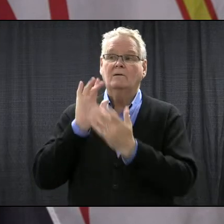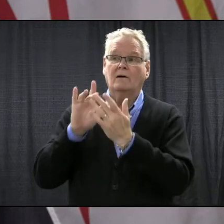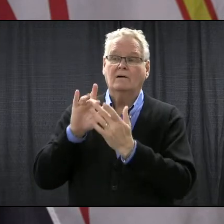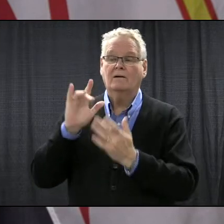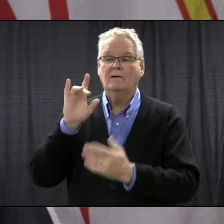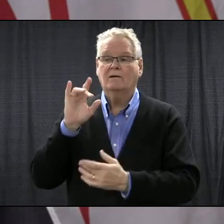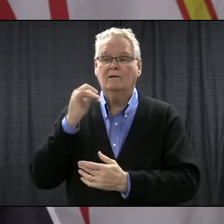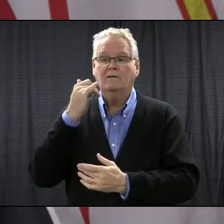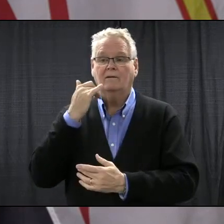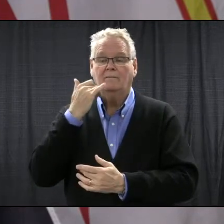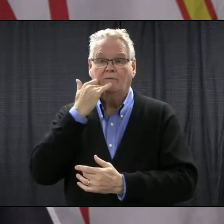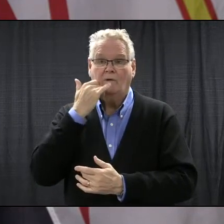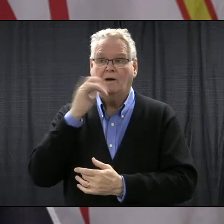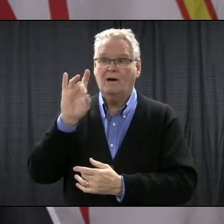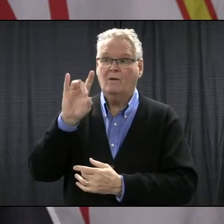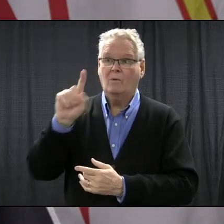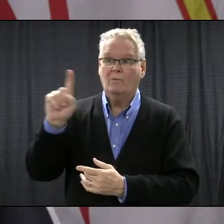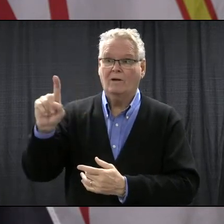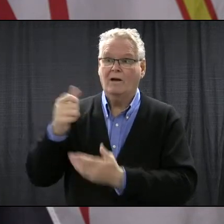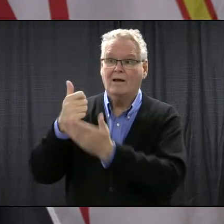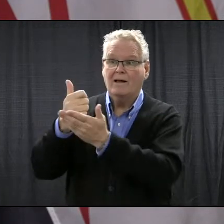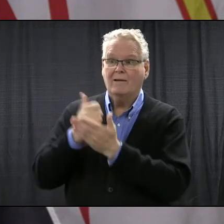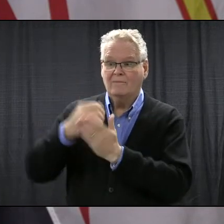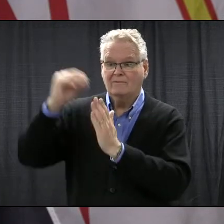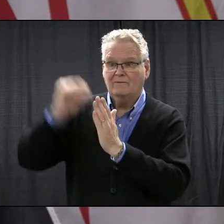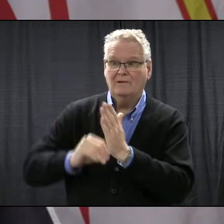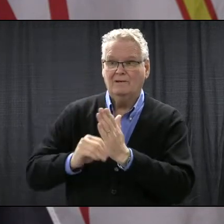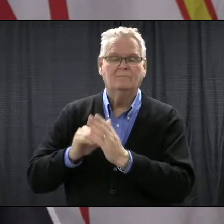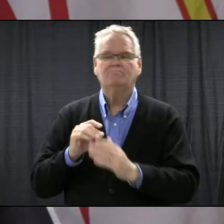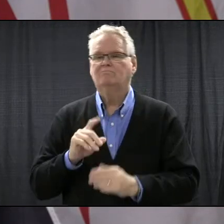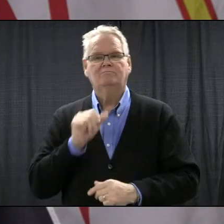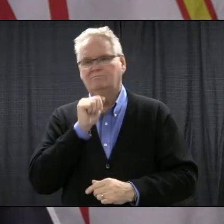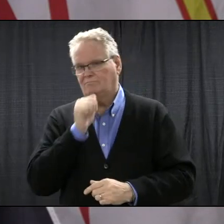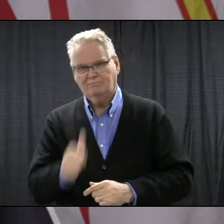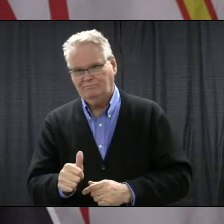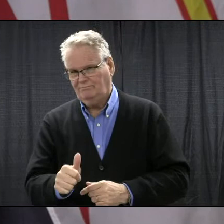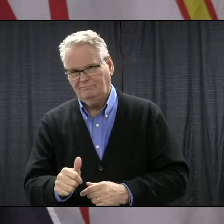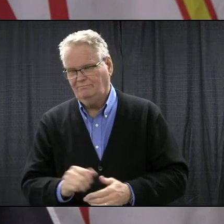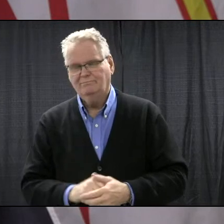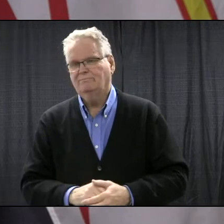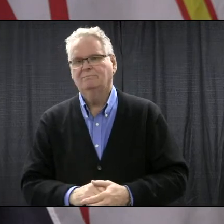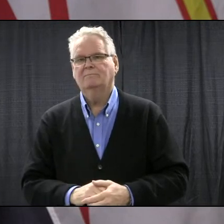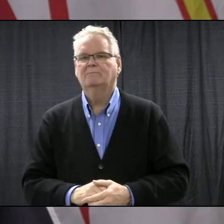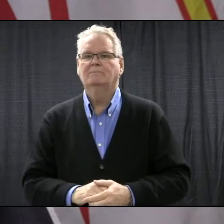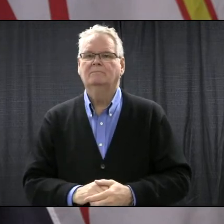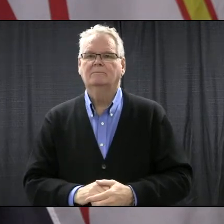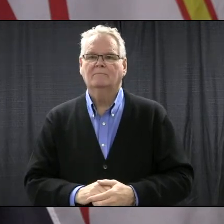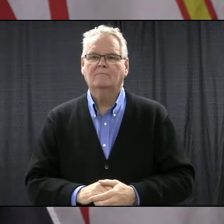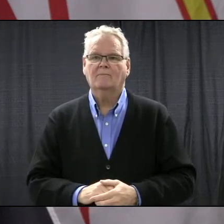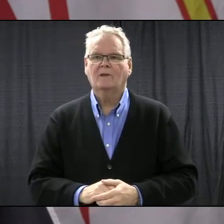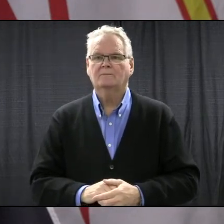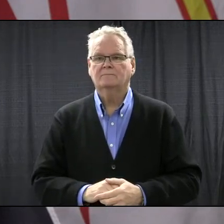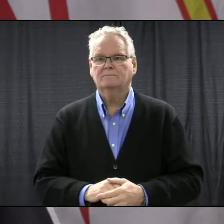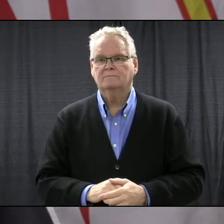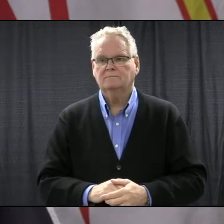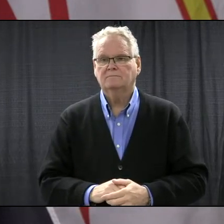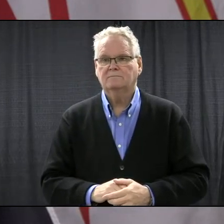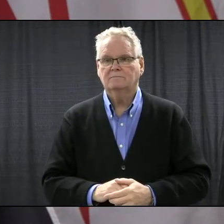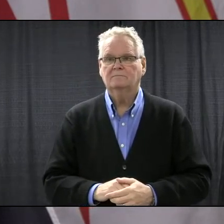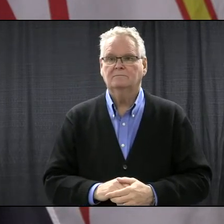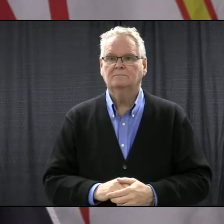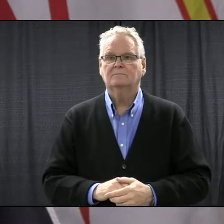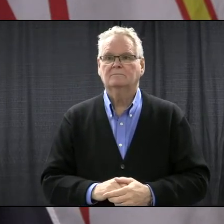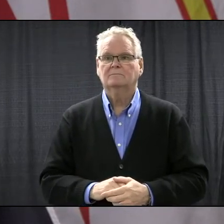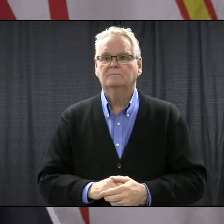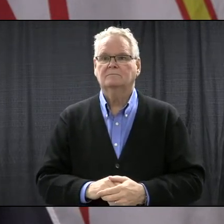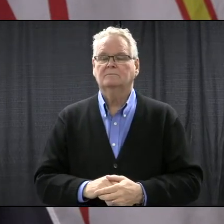you will only need to complete the travel form once, and you can use the same reference number each time you return to Newfoundland and Labrador. This